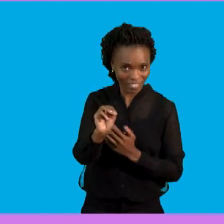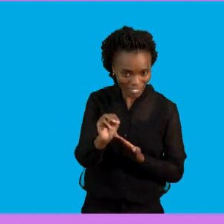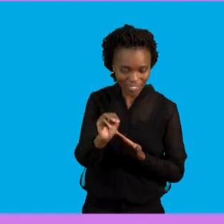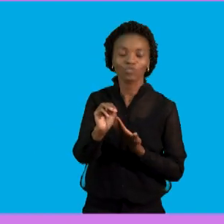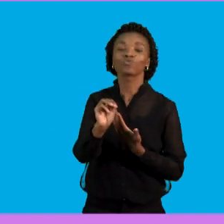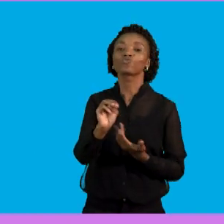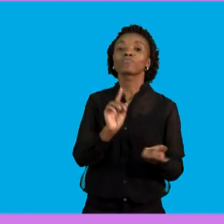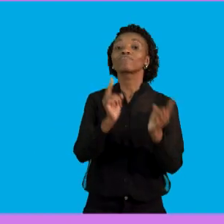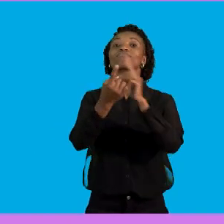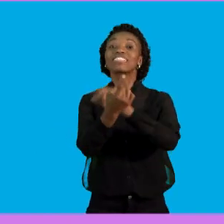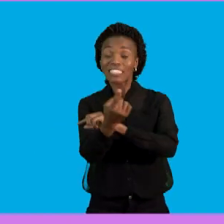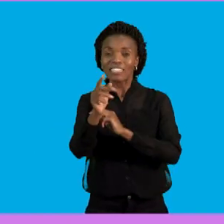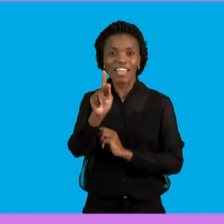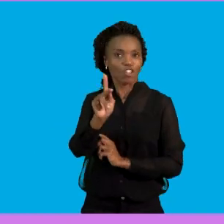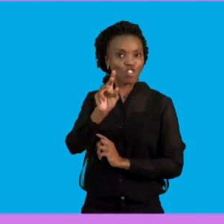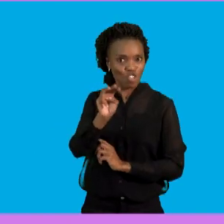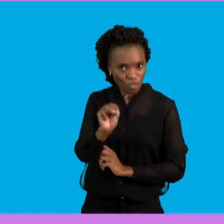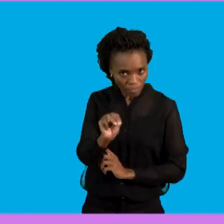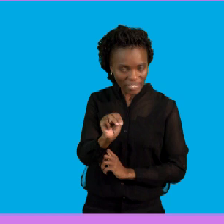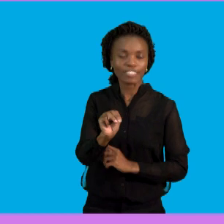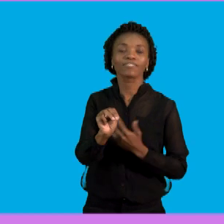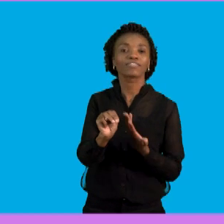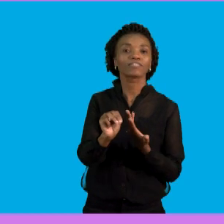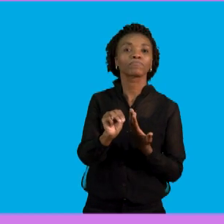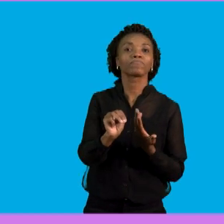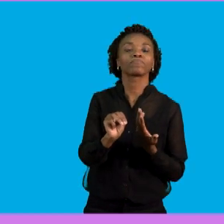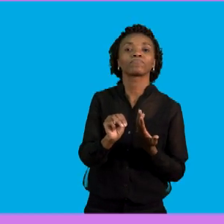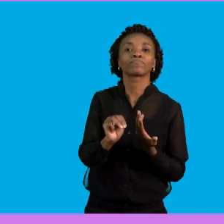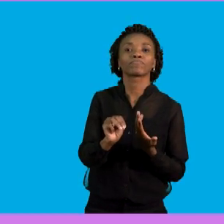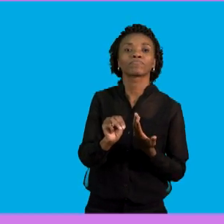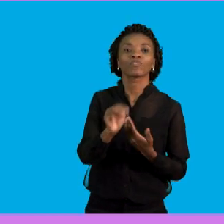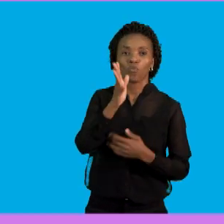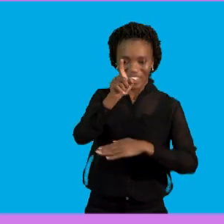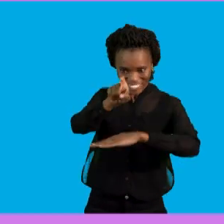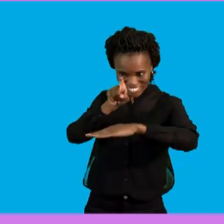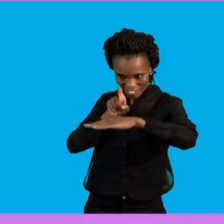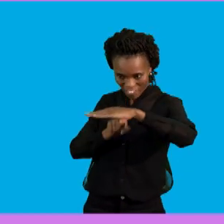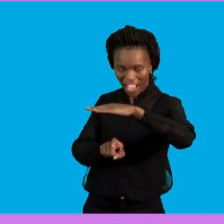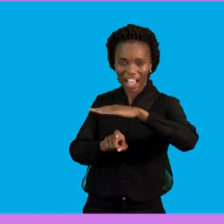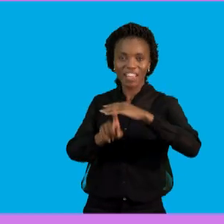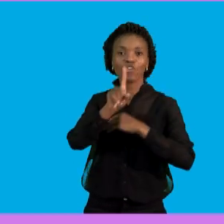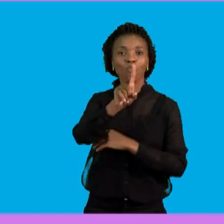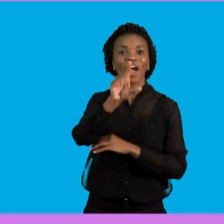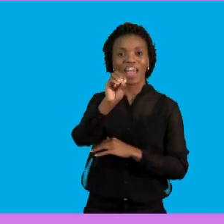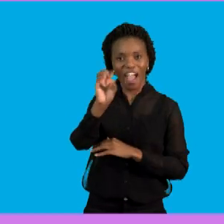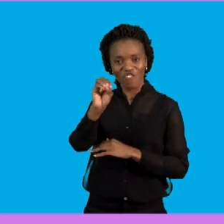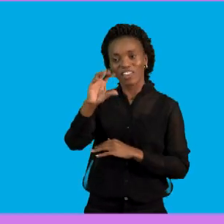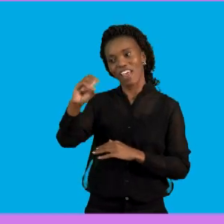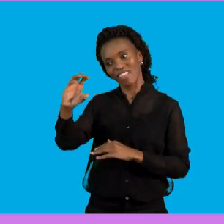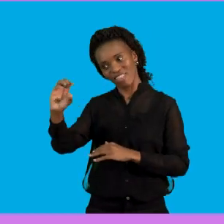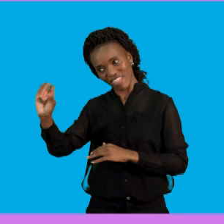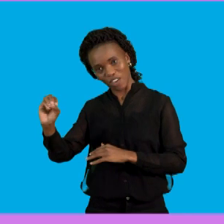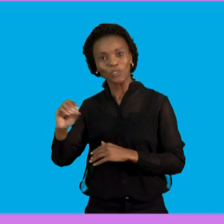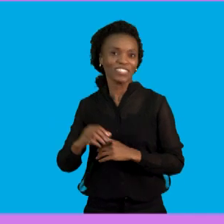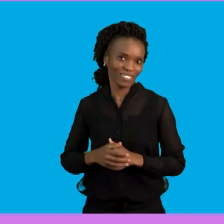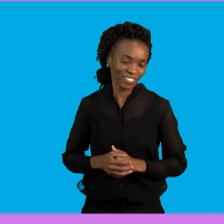to reality, of which is in kilometers. So we are to convert from centimeters to kilometers. So we are